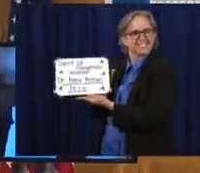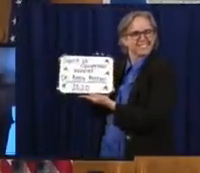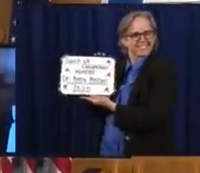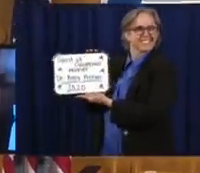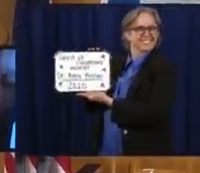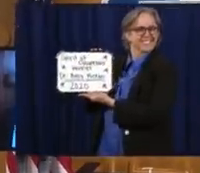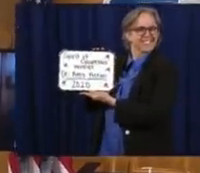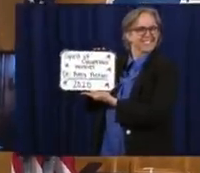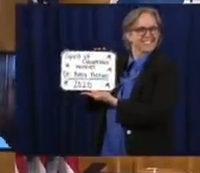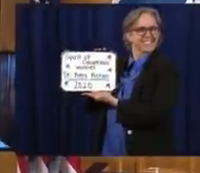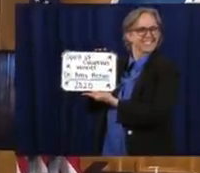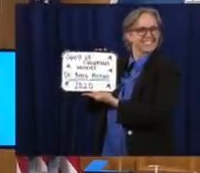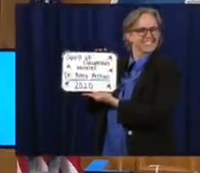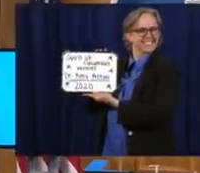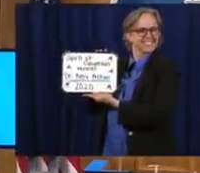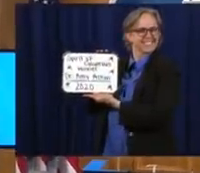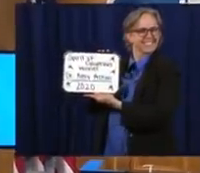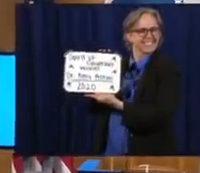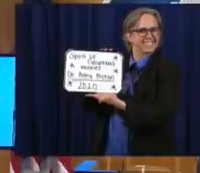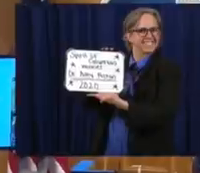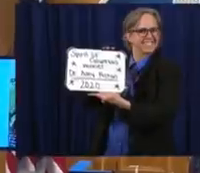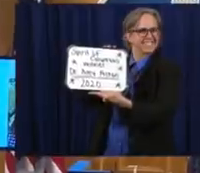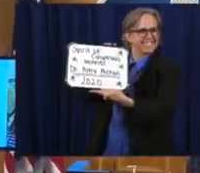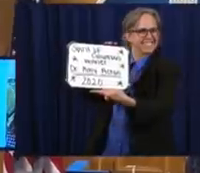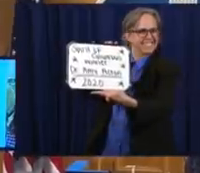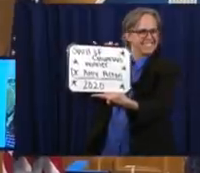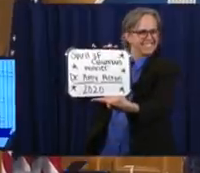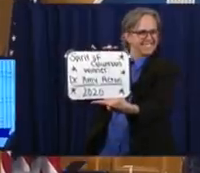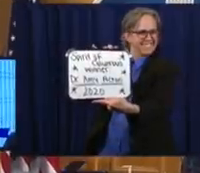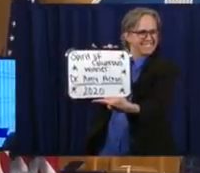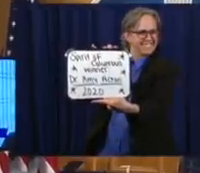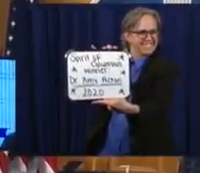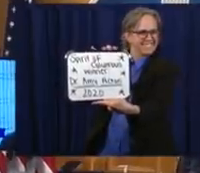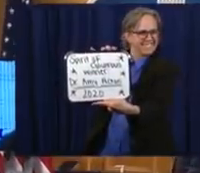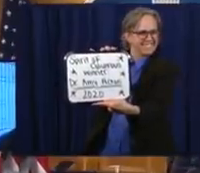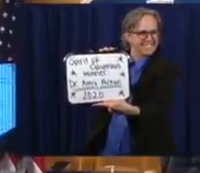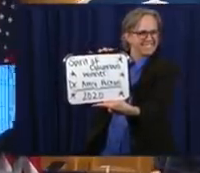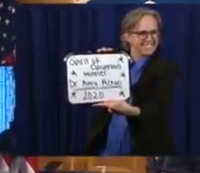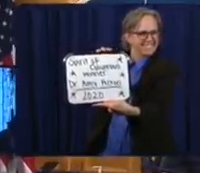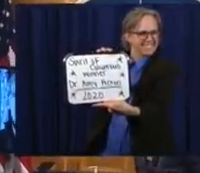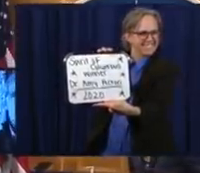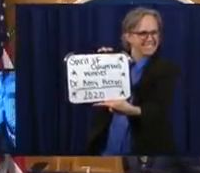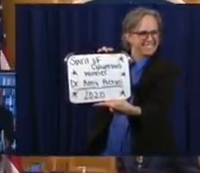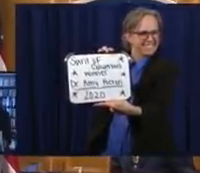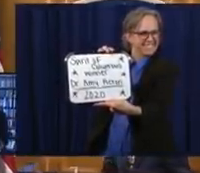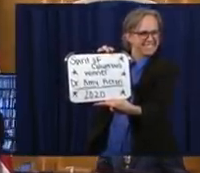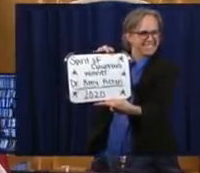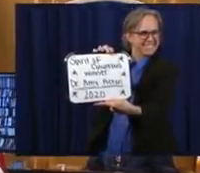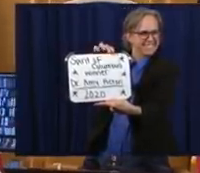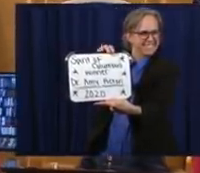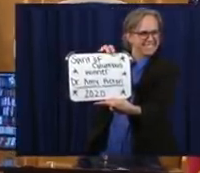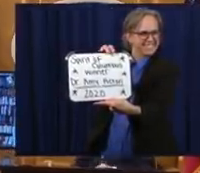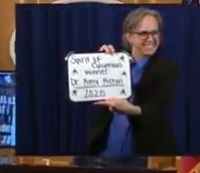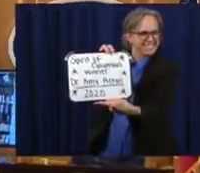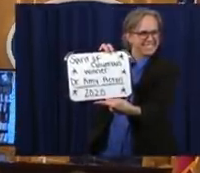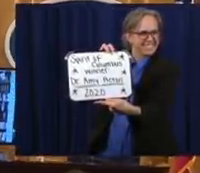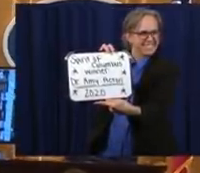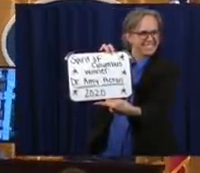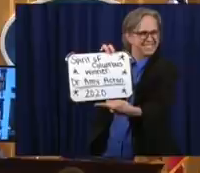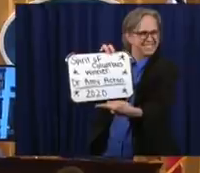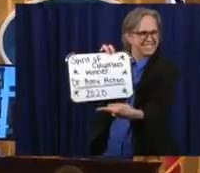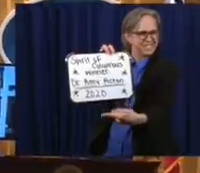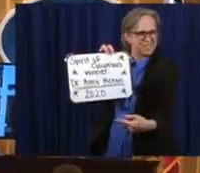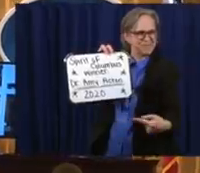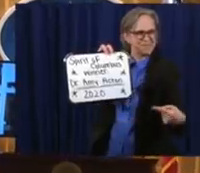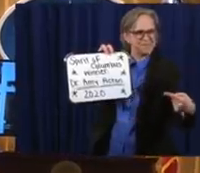Acton. Dr. Amy Acton. Dr. Amy Acton. Dr. Amy Acton. Dr. Amy Acton.